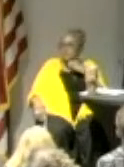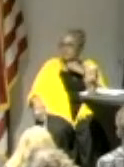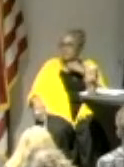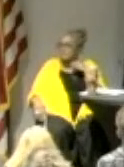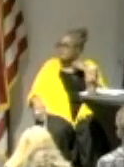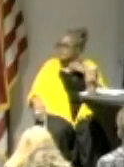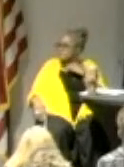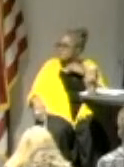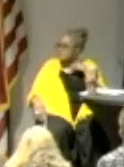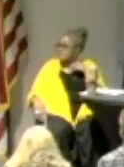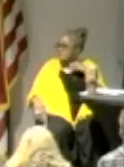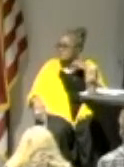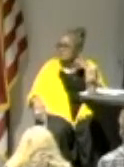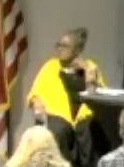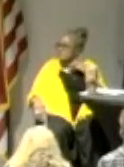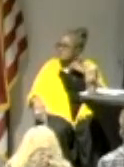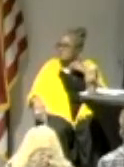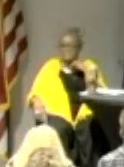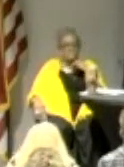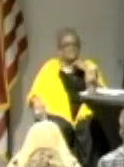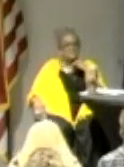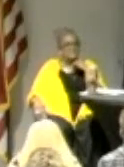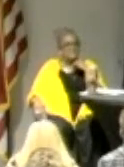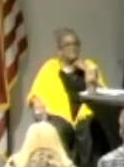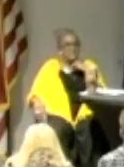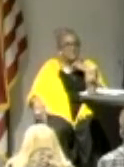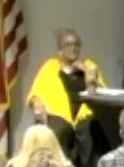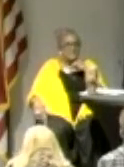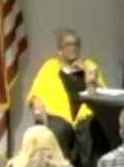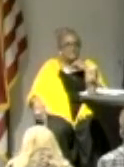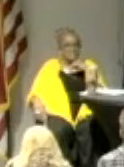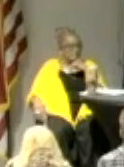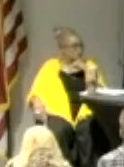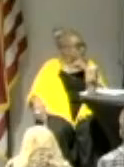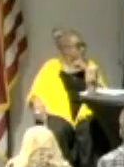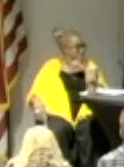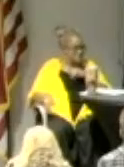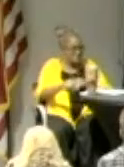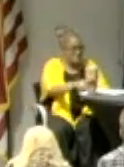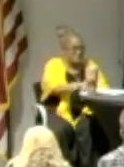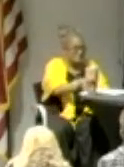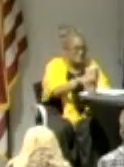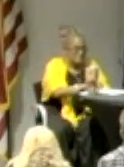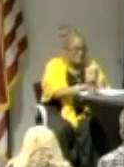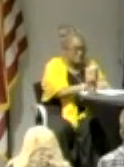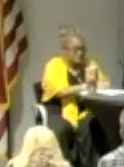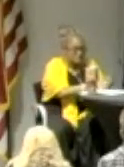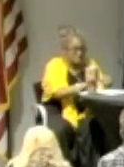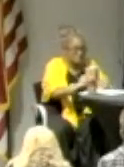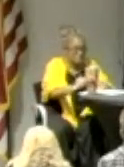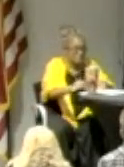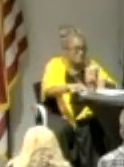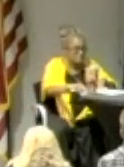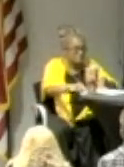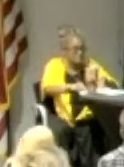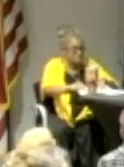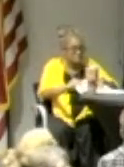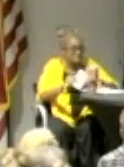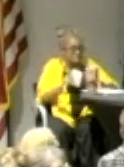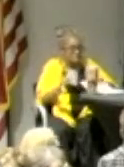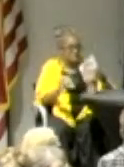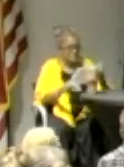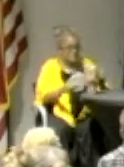Mick, I believe we are winding down here, but come, you can come talk with the folks as they're coming off